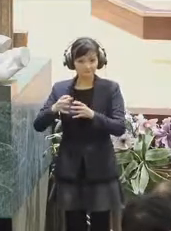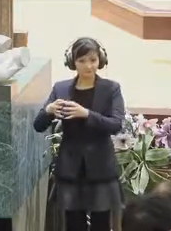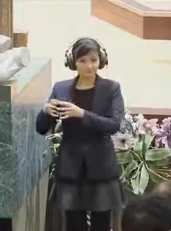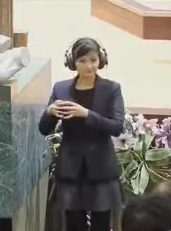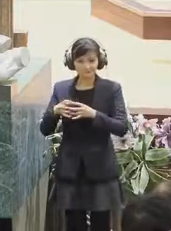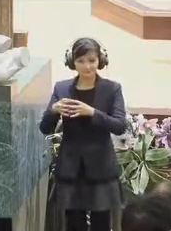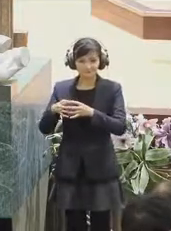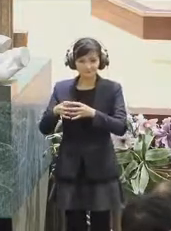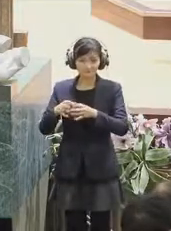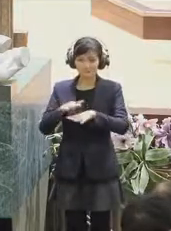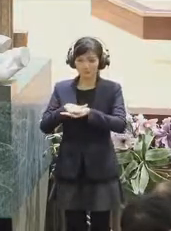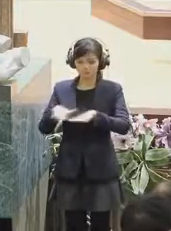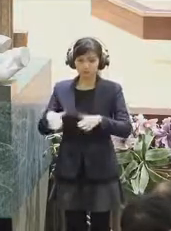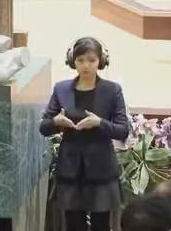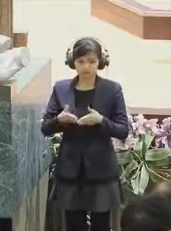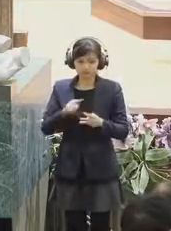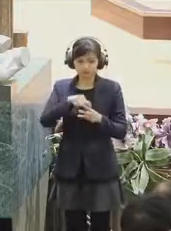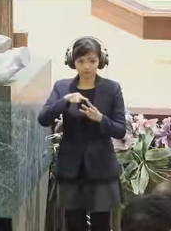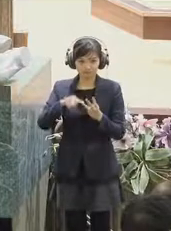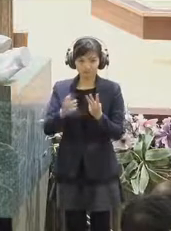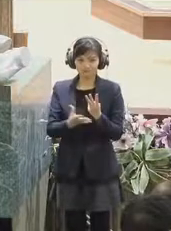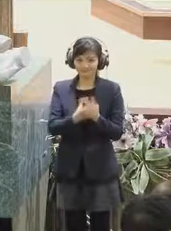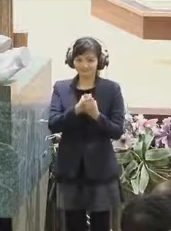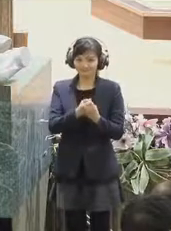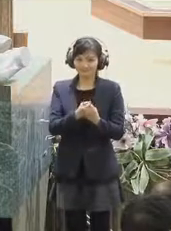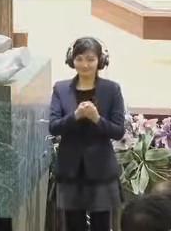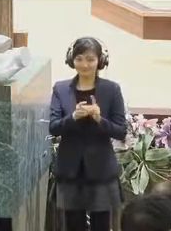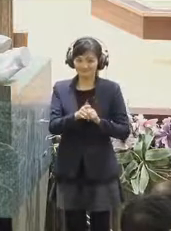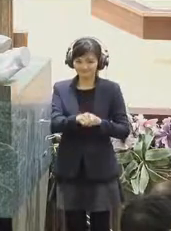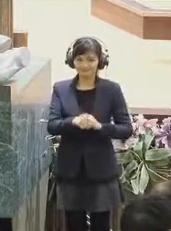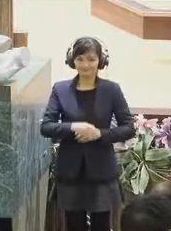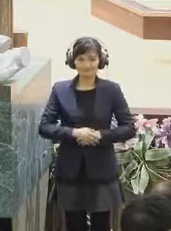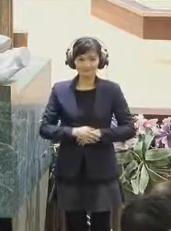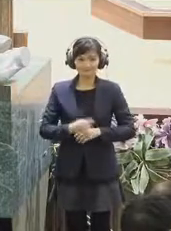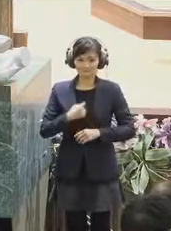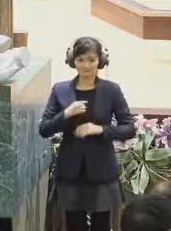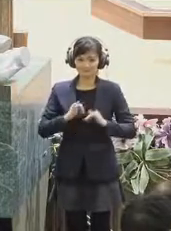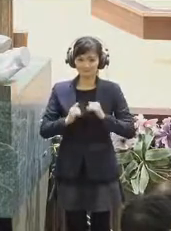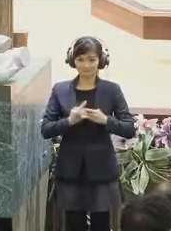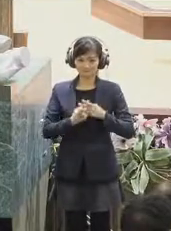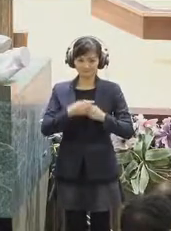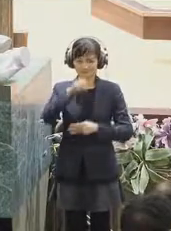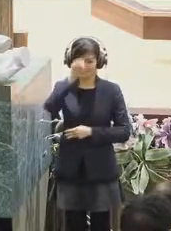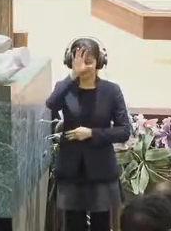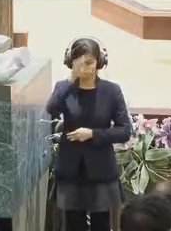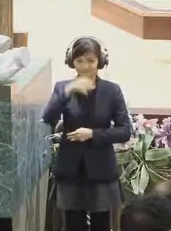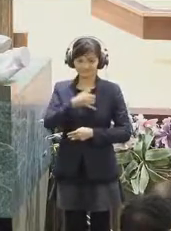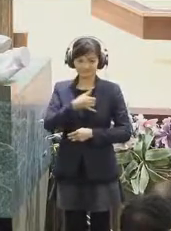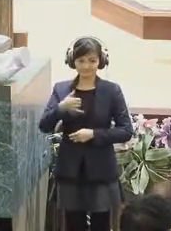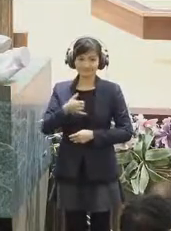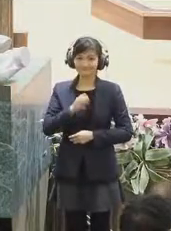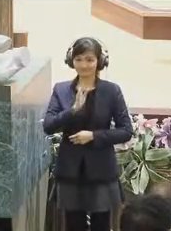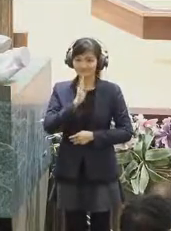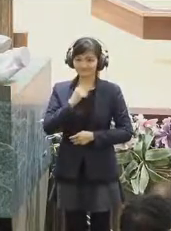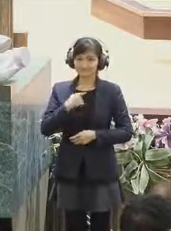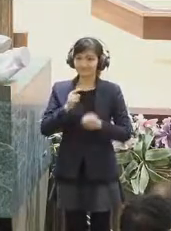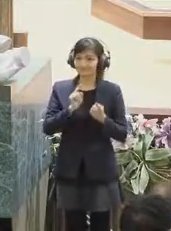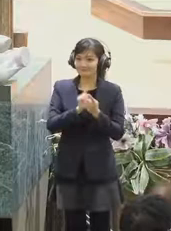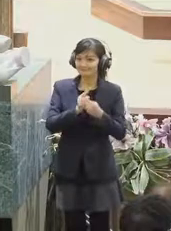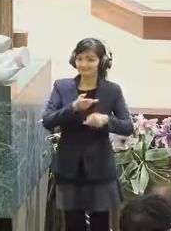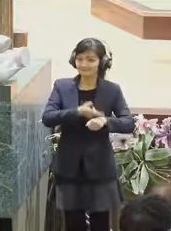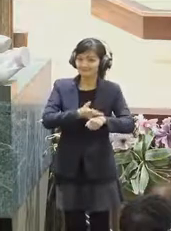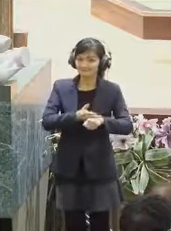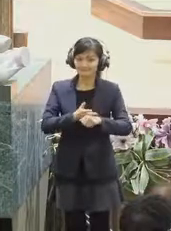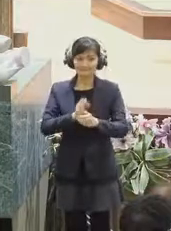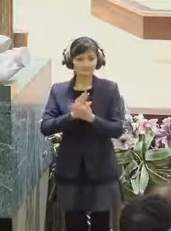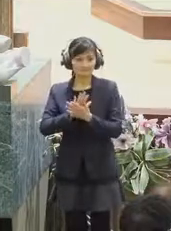we generally have a positive outlook on technology, the future, and human rights. We believe